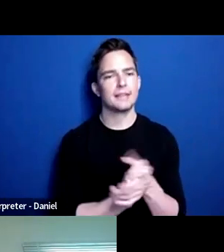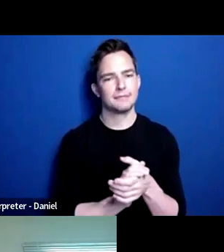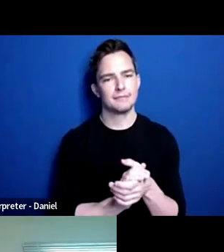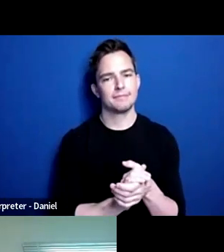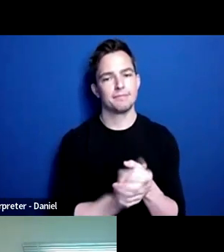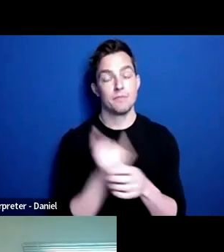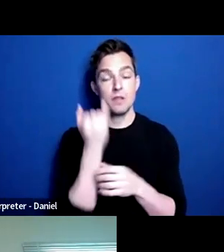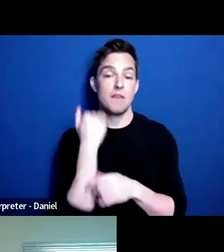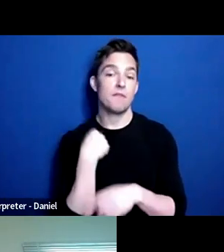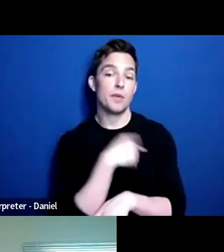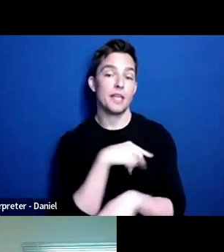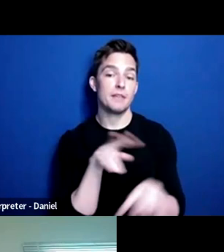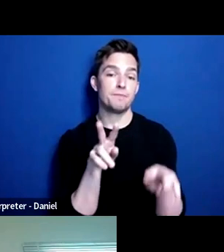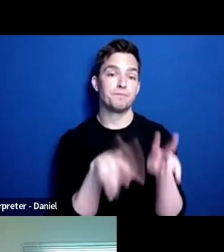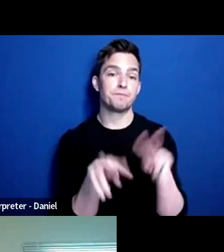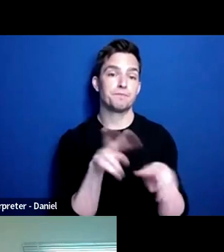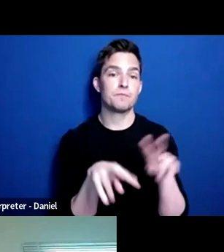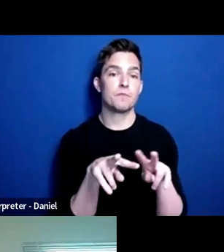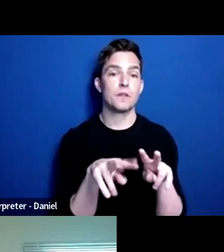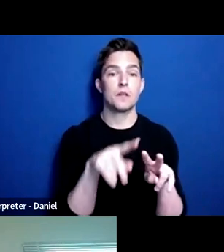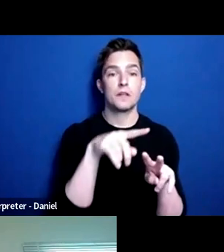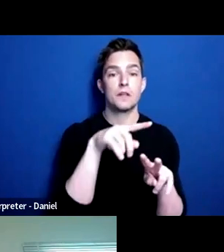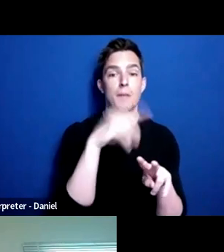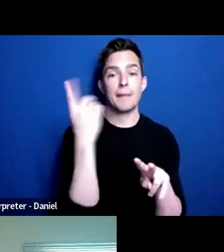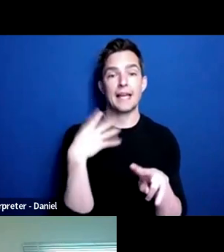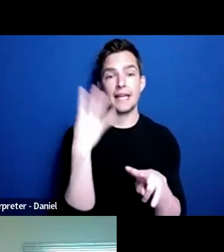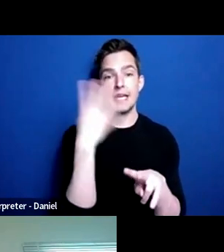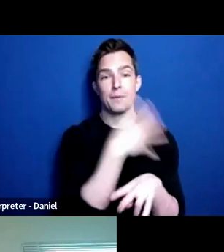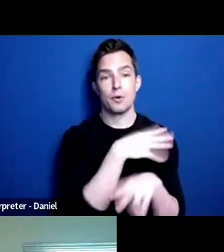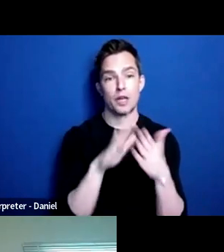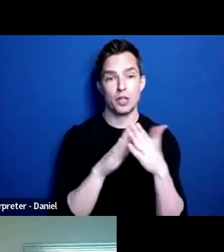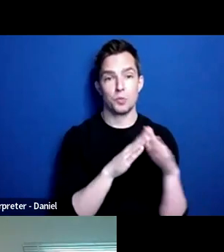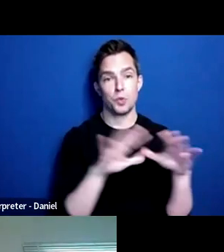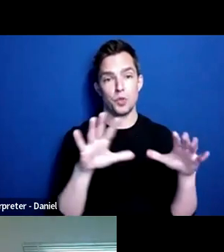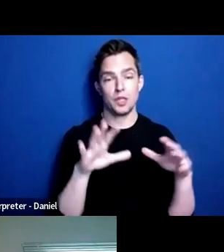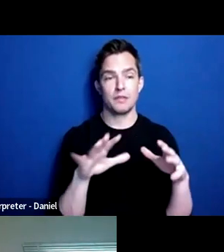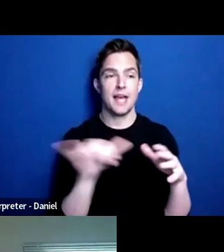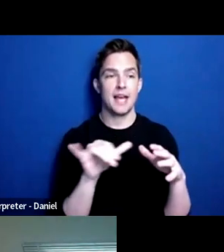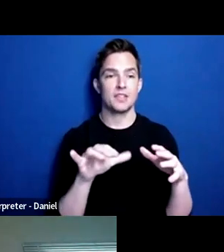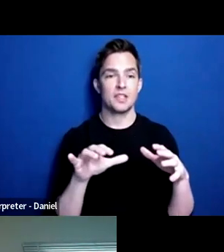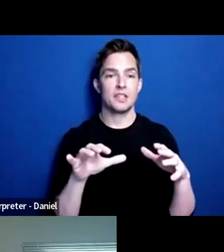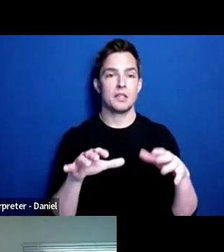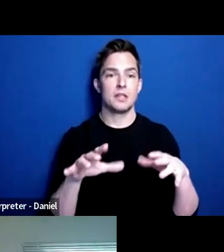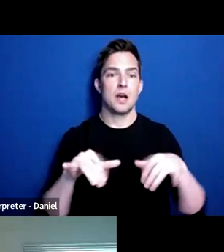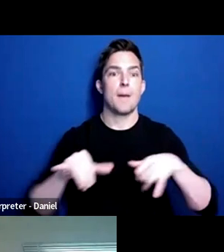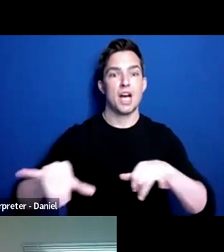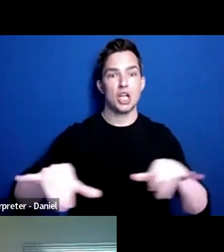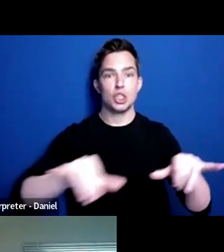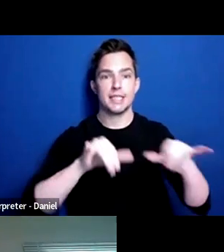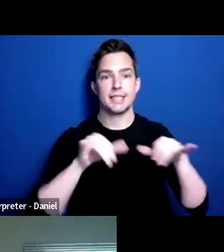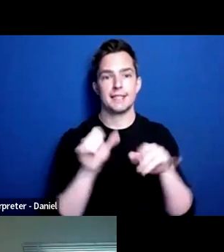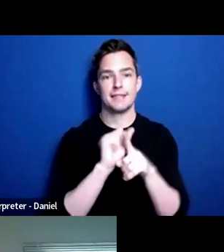we look at Black and immigrant communities as a homogeneous situation,